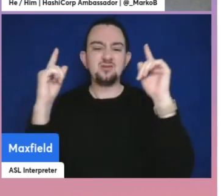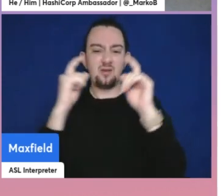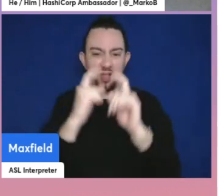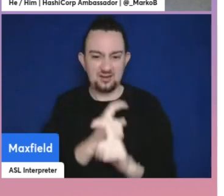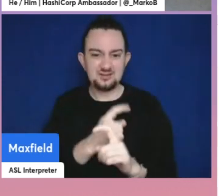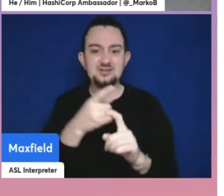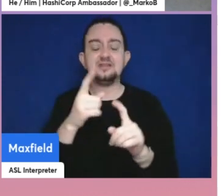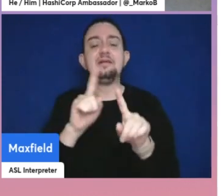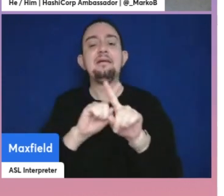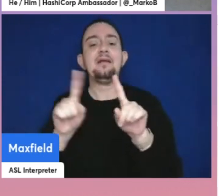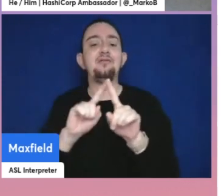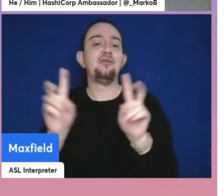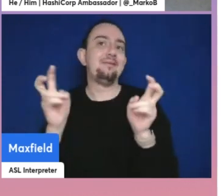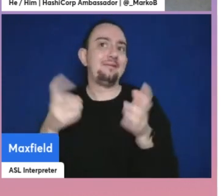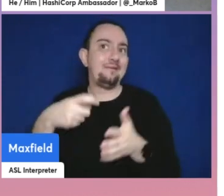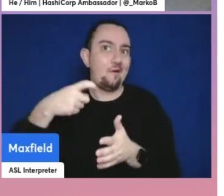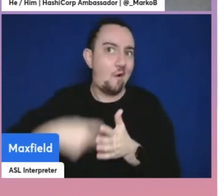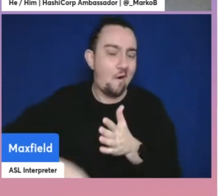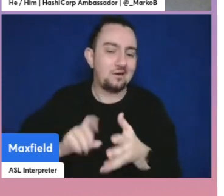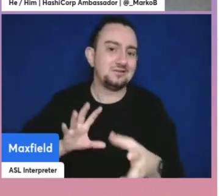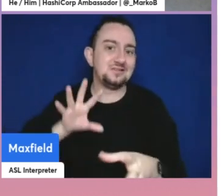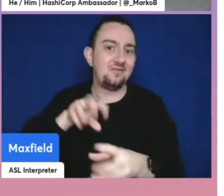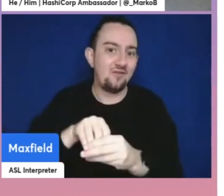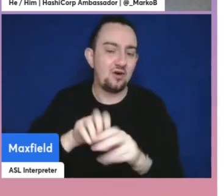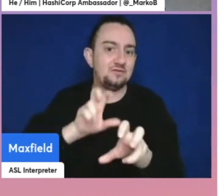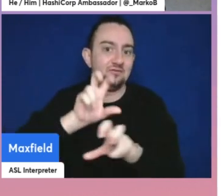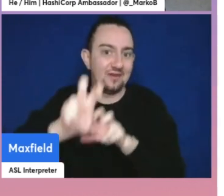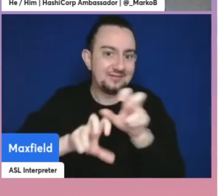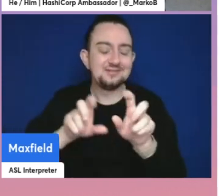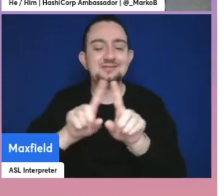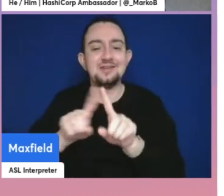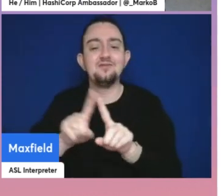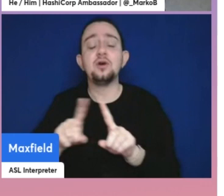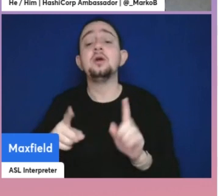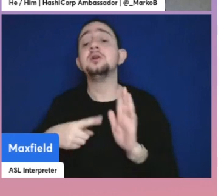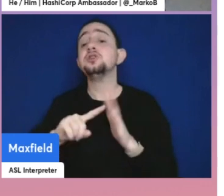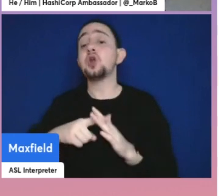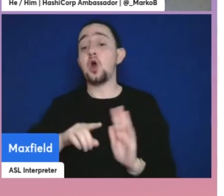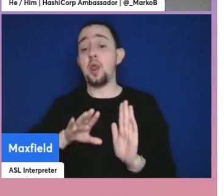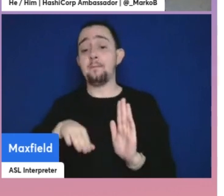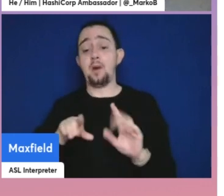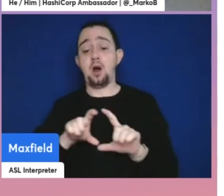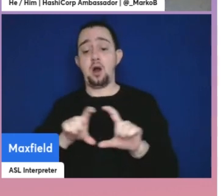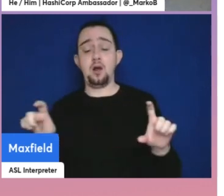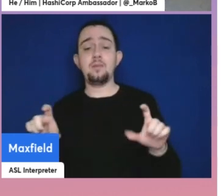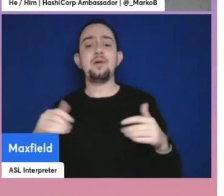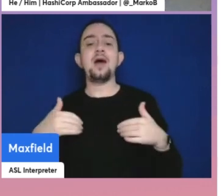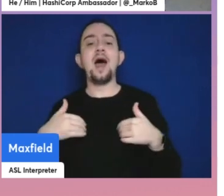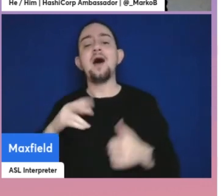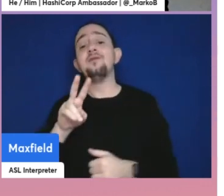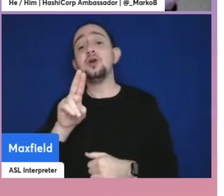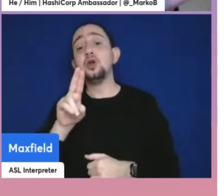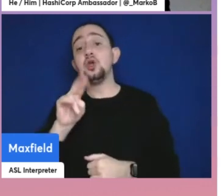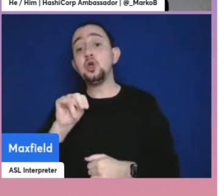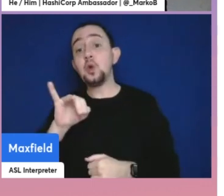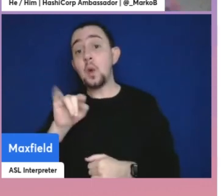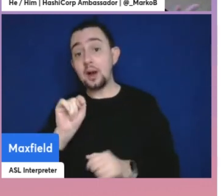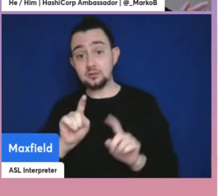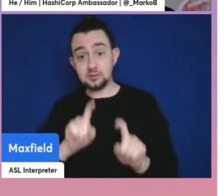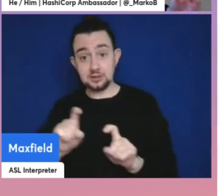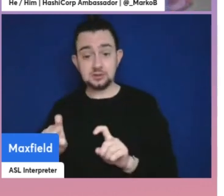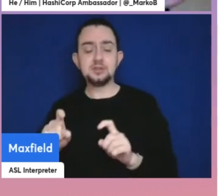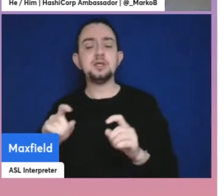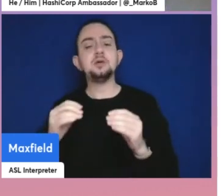specific testing and kind of speed of testing as well. So if you start at the bottom, you usually have like unit testing, which is a kind of a